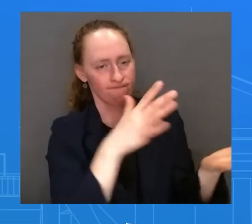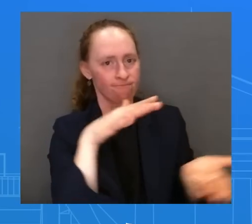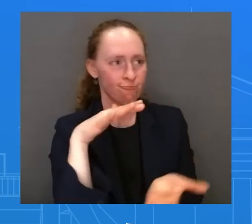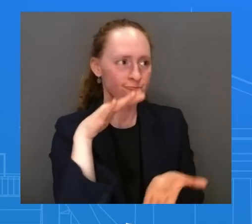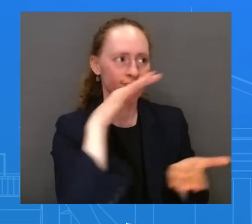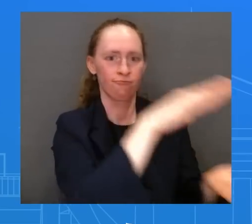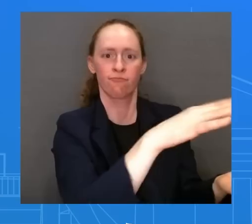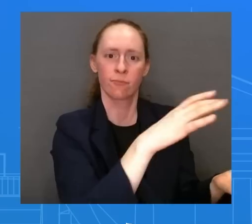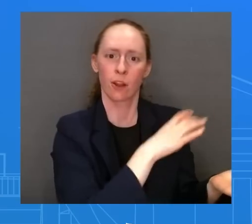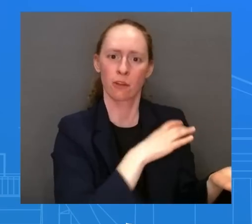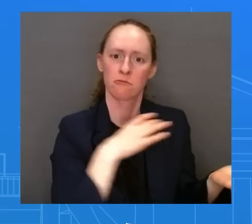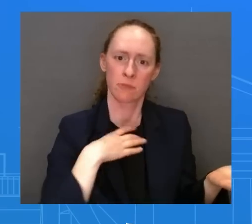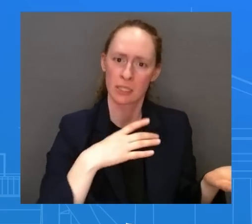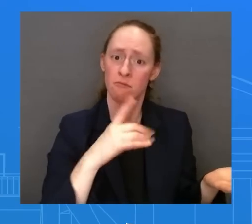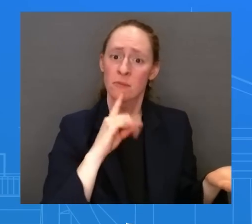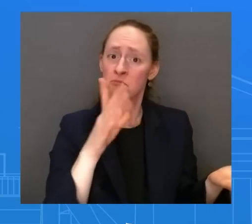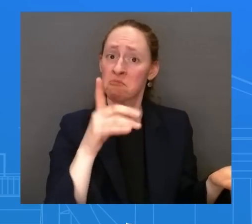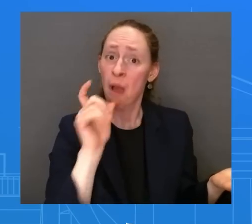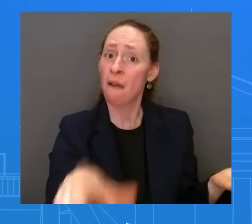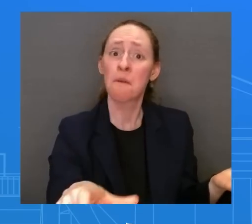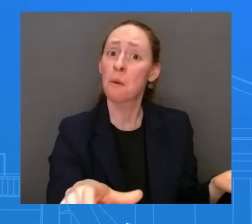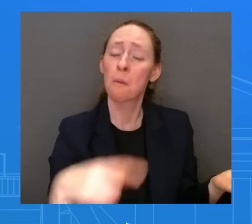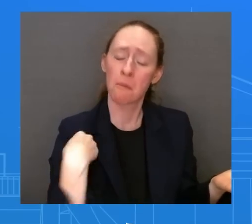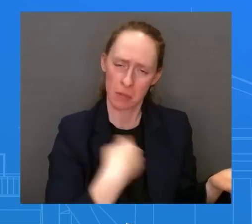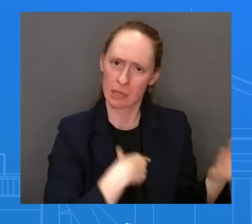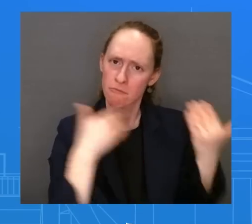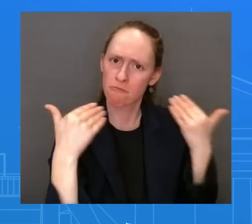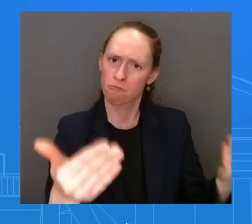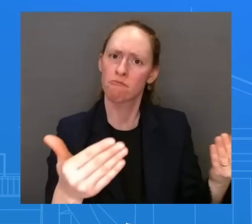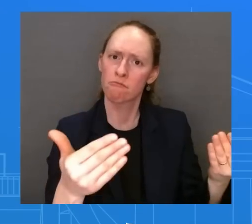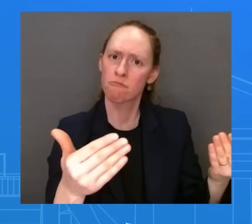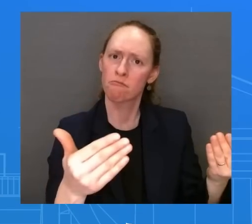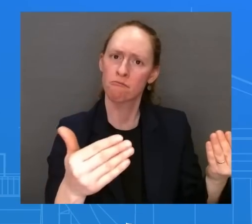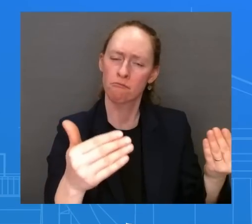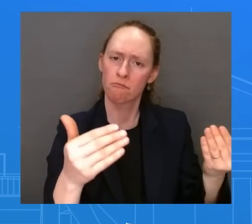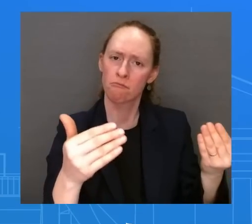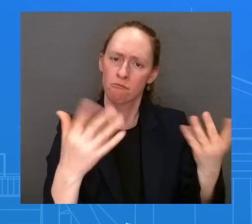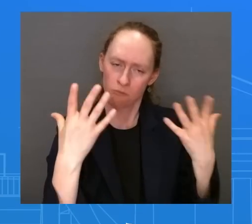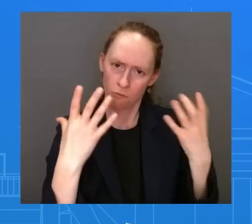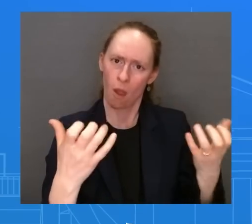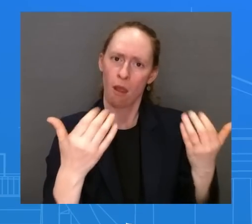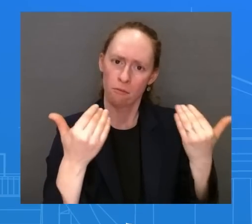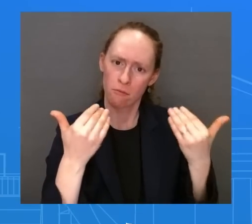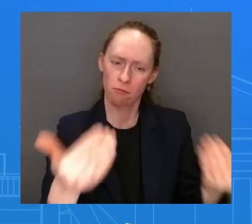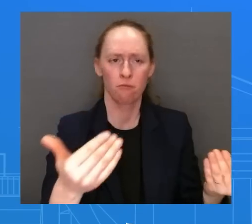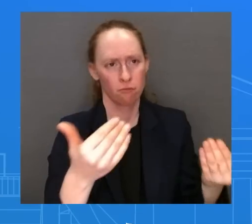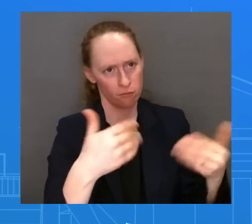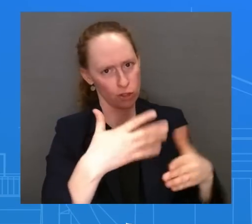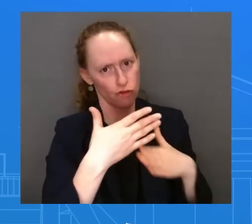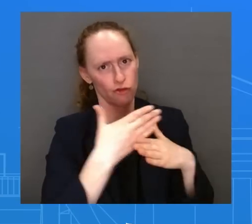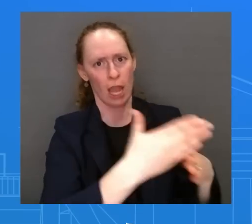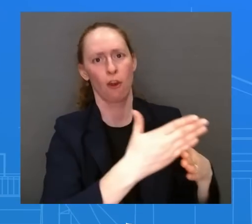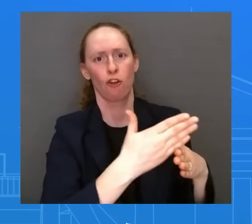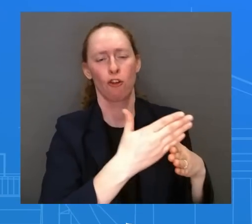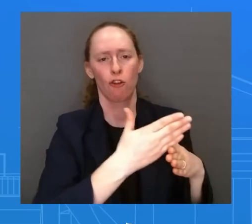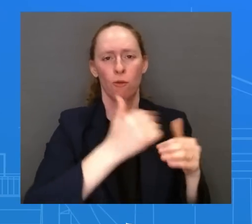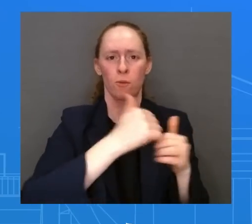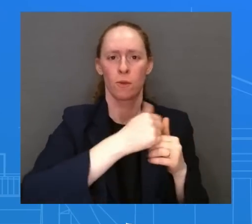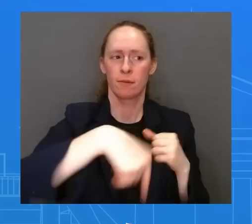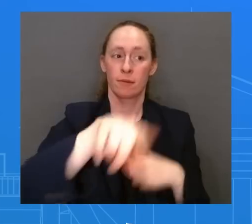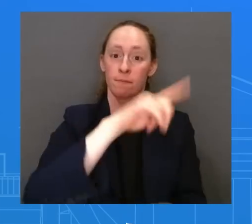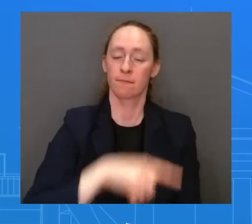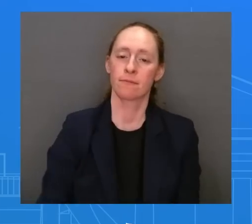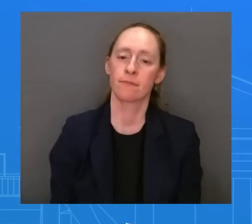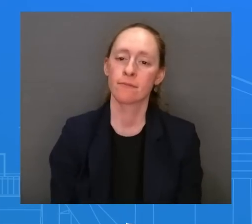but the president has taken that extraordinary step to share these classified uh aars these after Action reviews with with